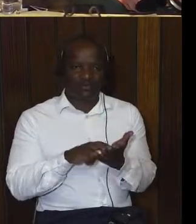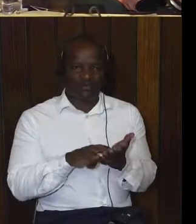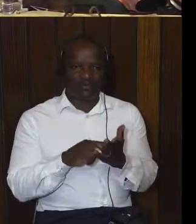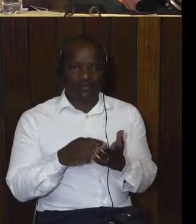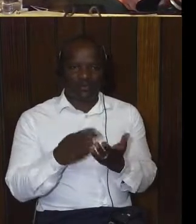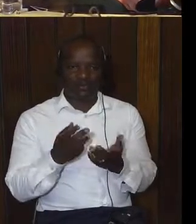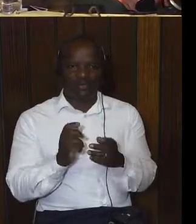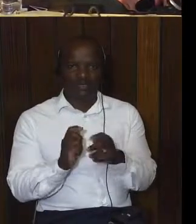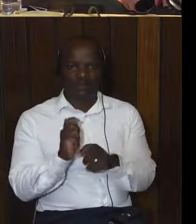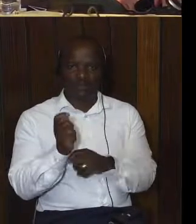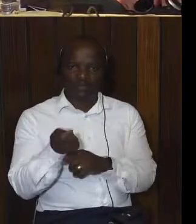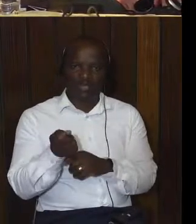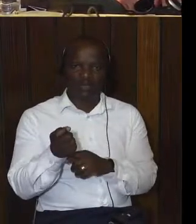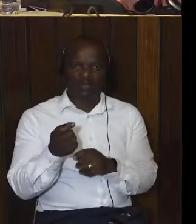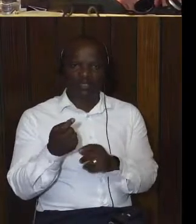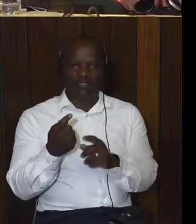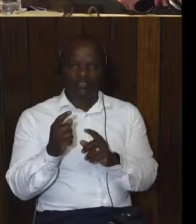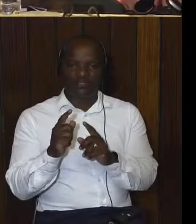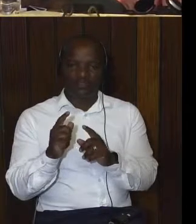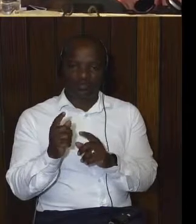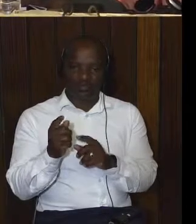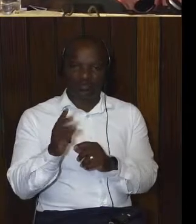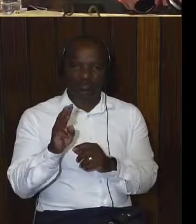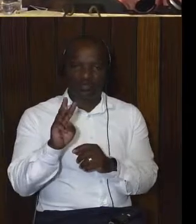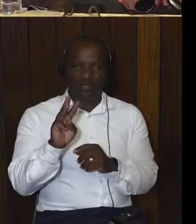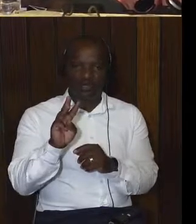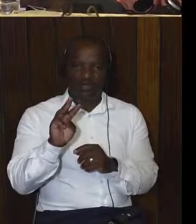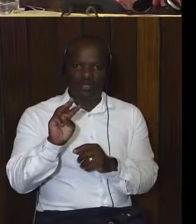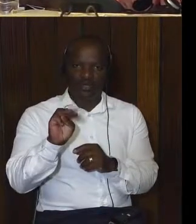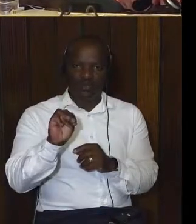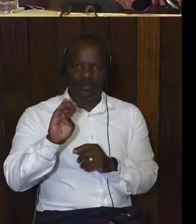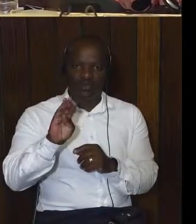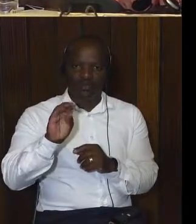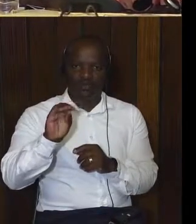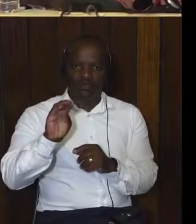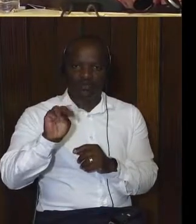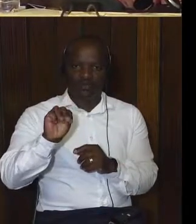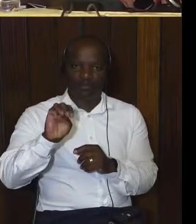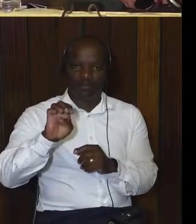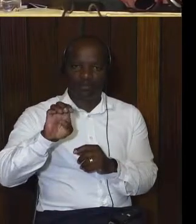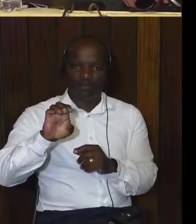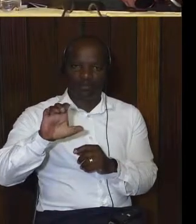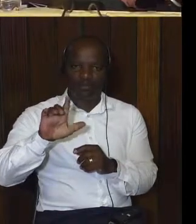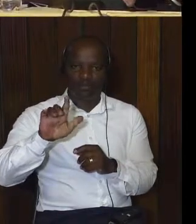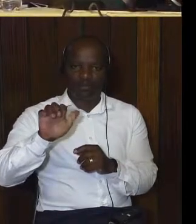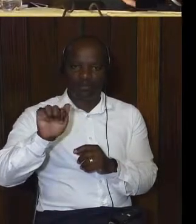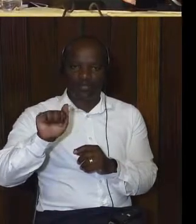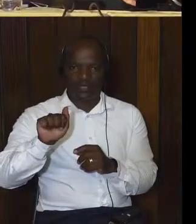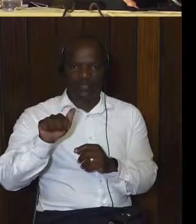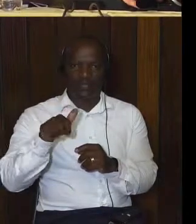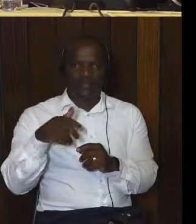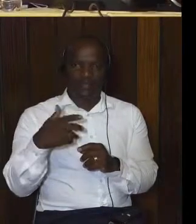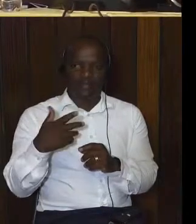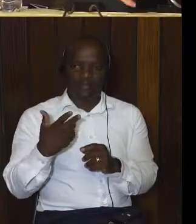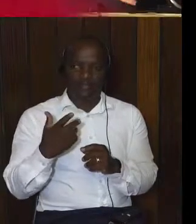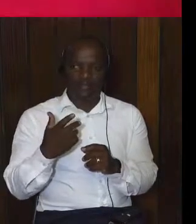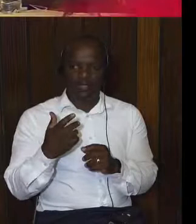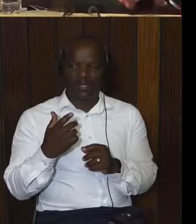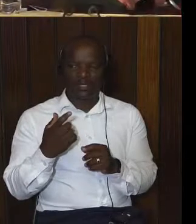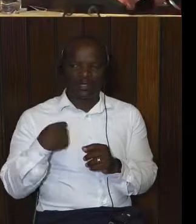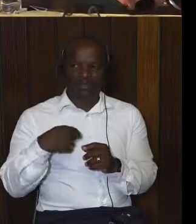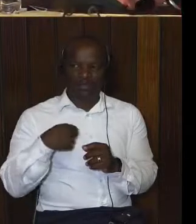Bombela, as well as the work which we must do in terms of our GMA Act and our mandate. So we have our own